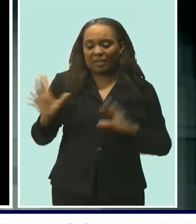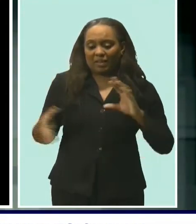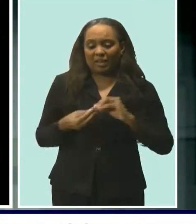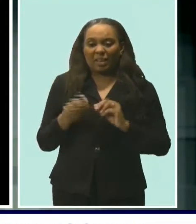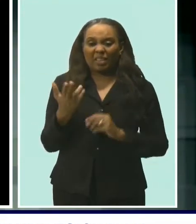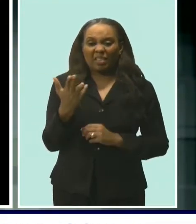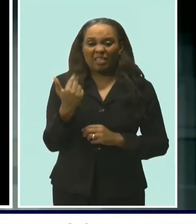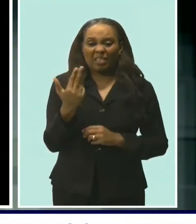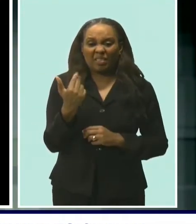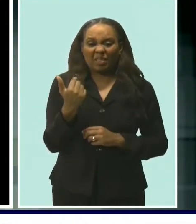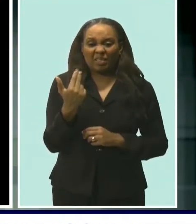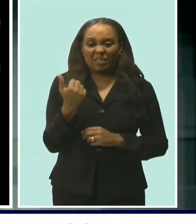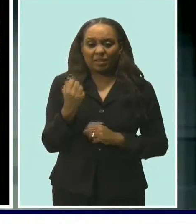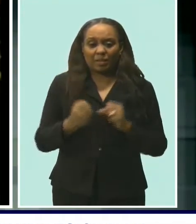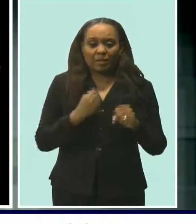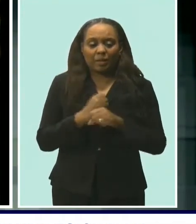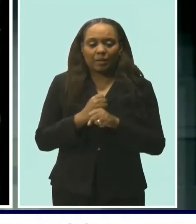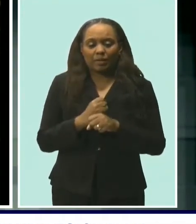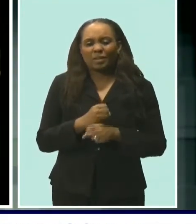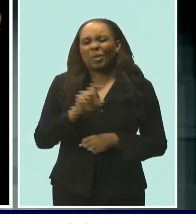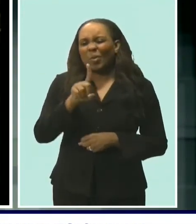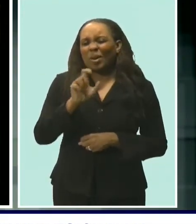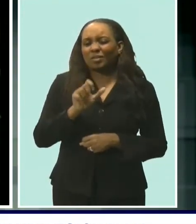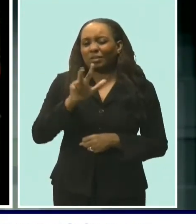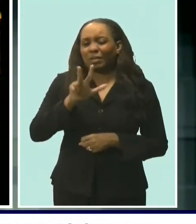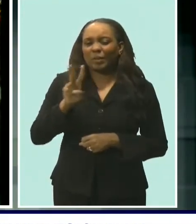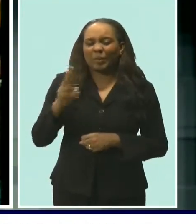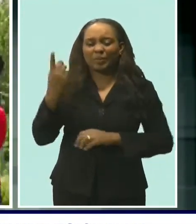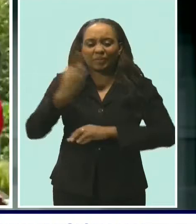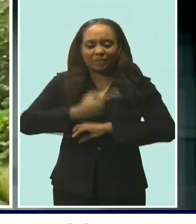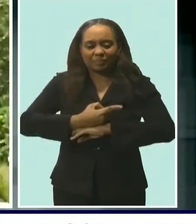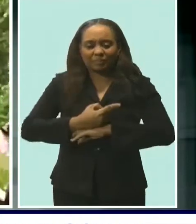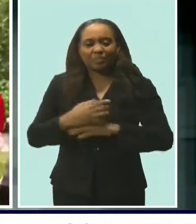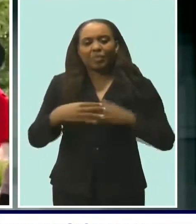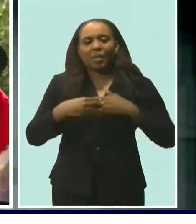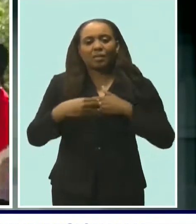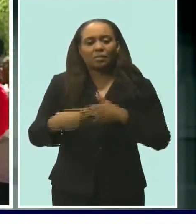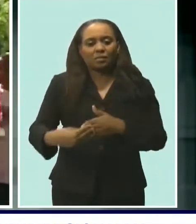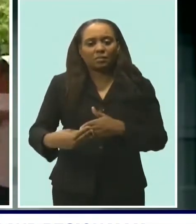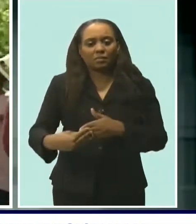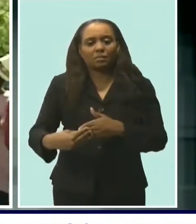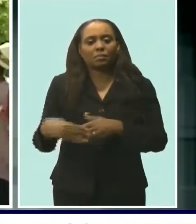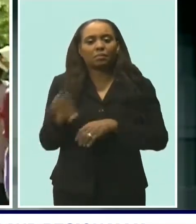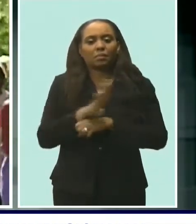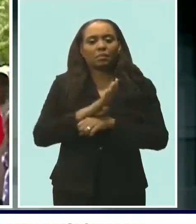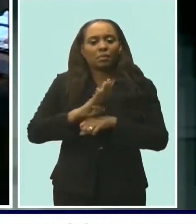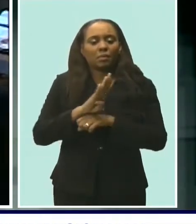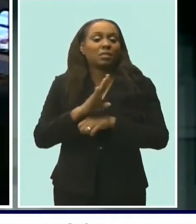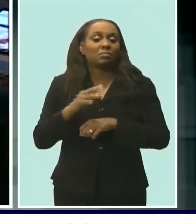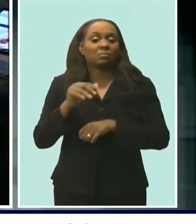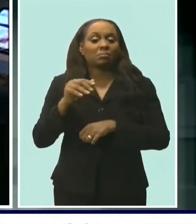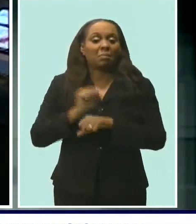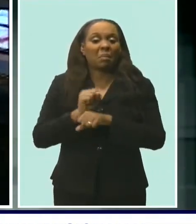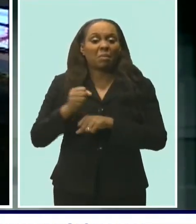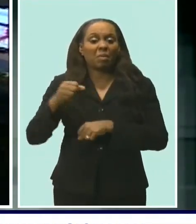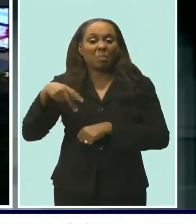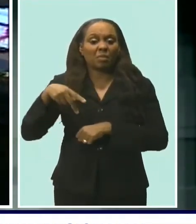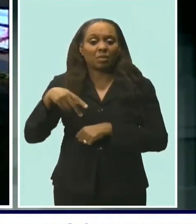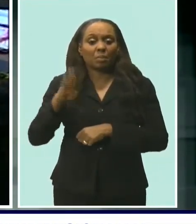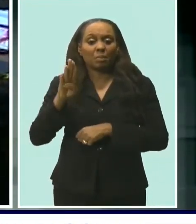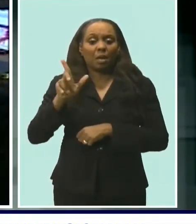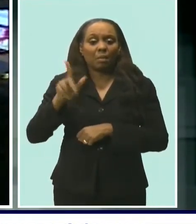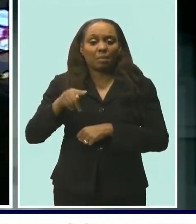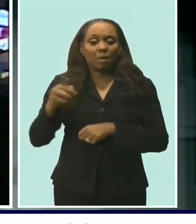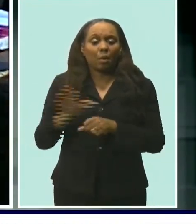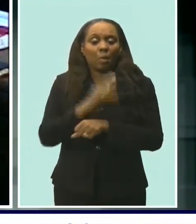years, 132 days. During that time, he led the Barbados Labour Party to victory in 3 consecutive